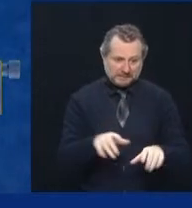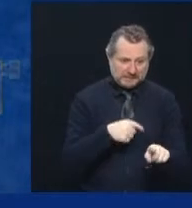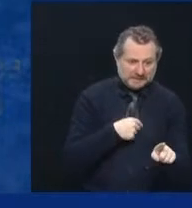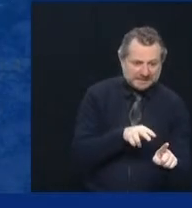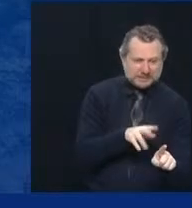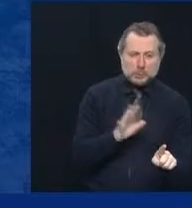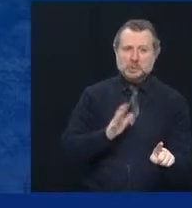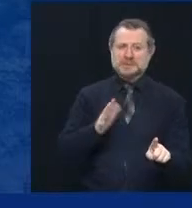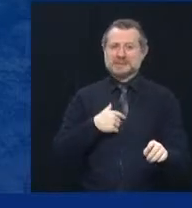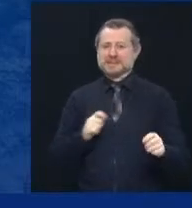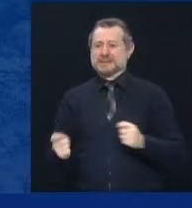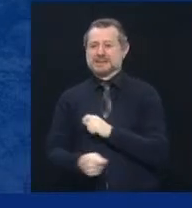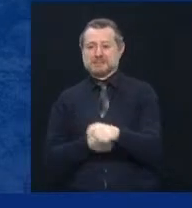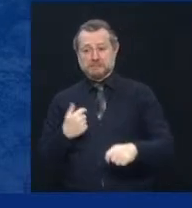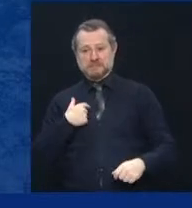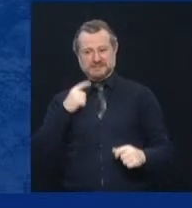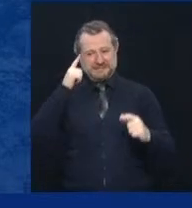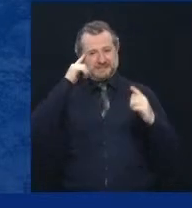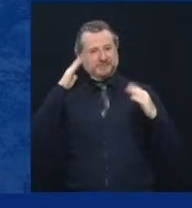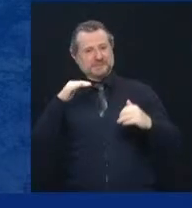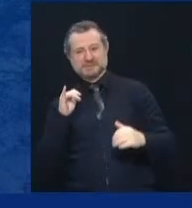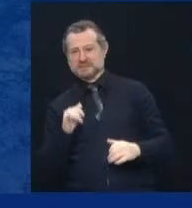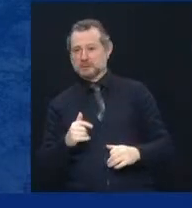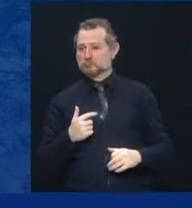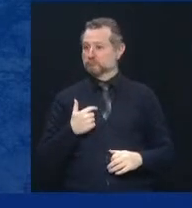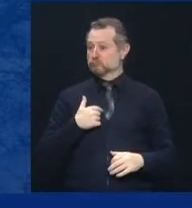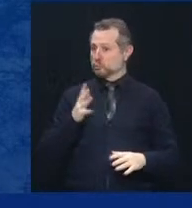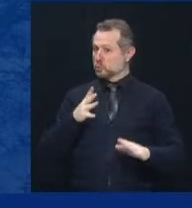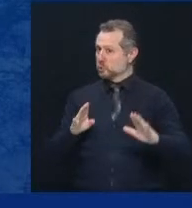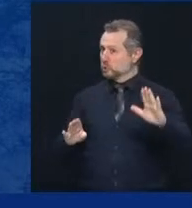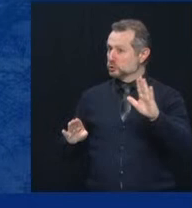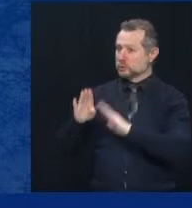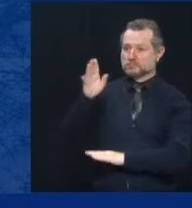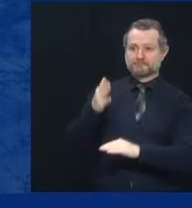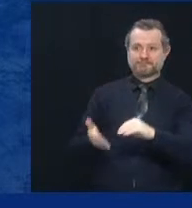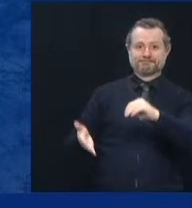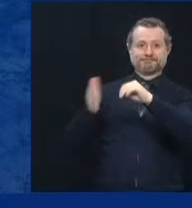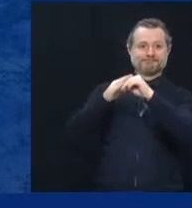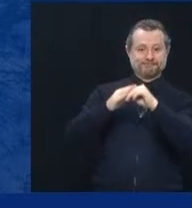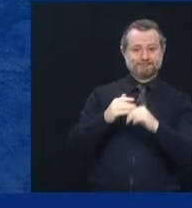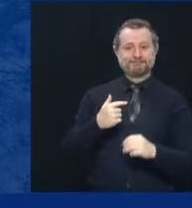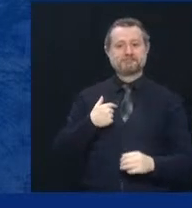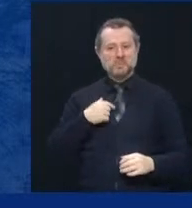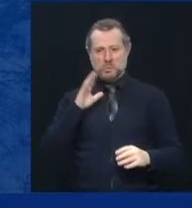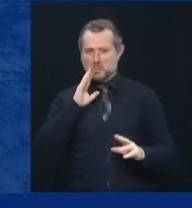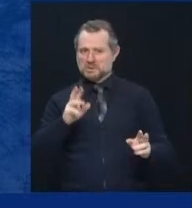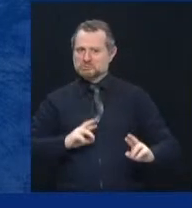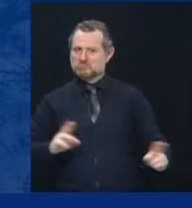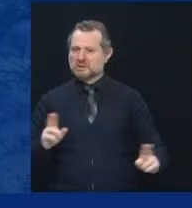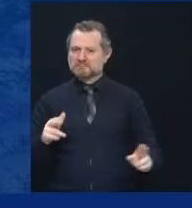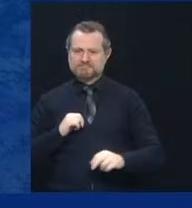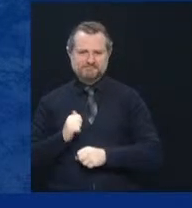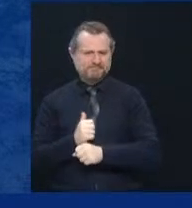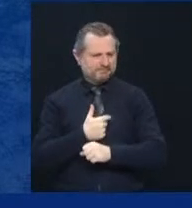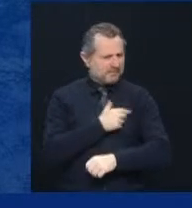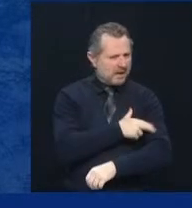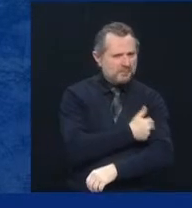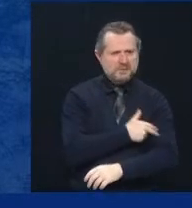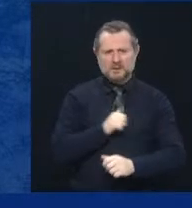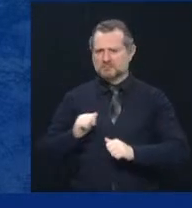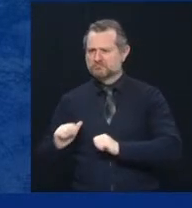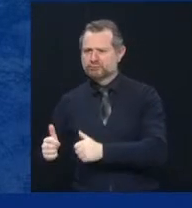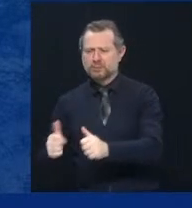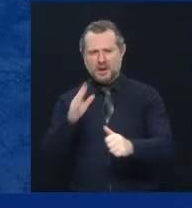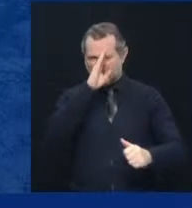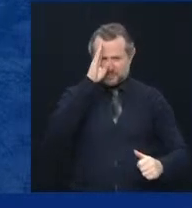a surge. We said we were going to get ready for hospital surge and flex, because